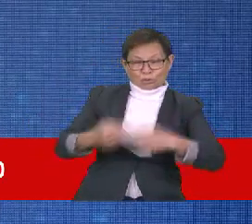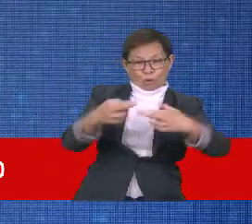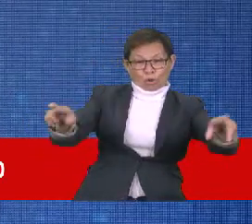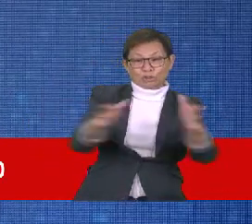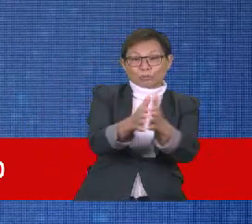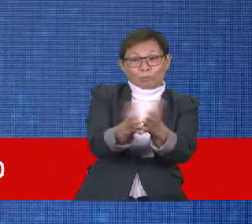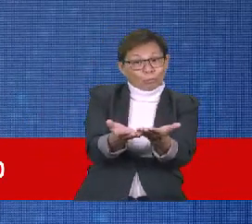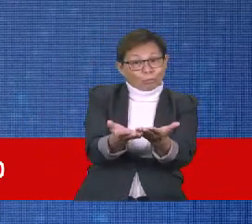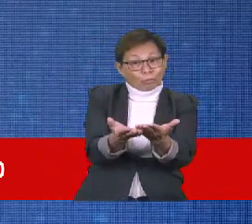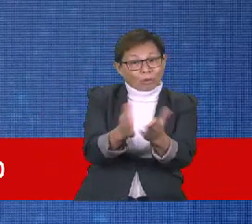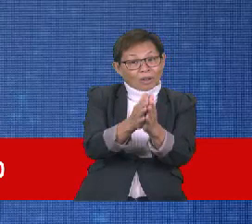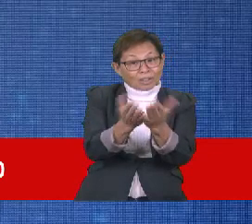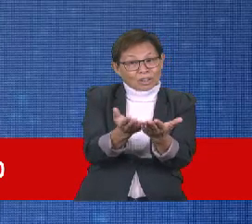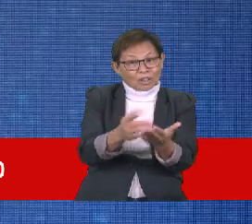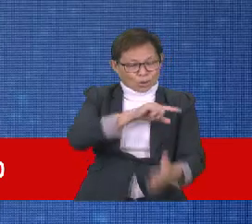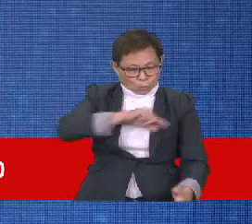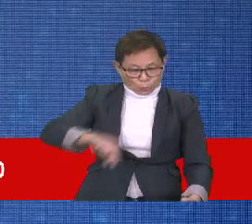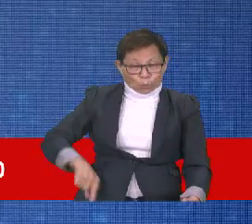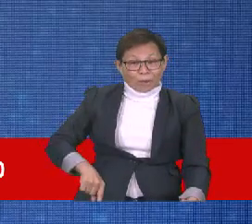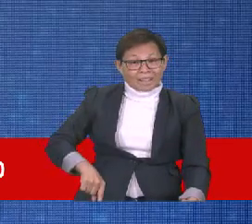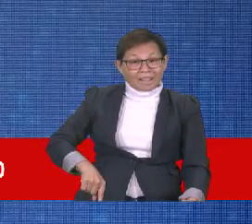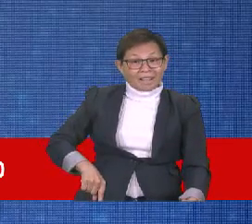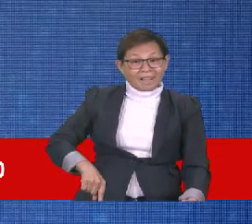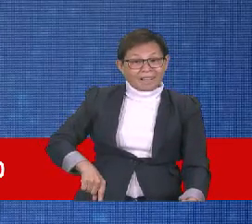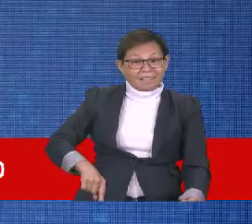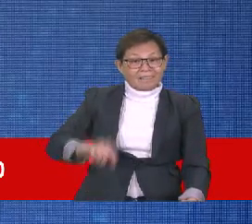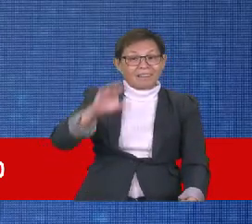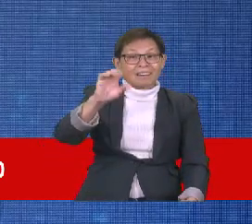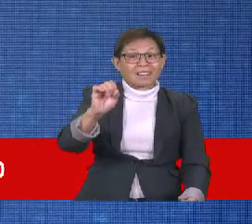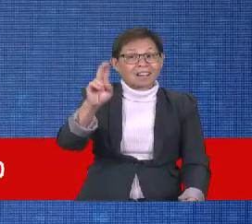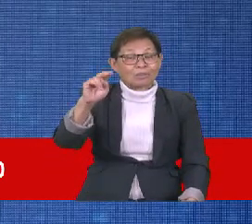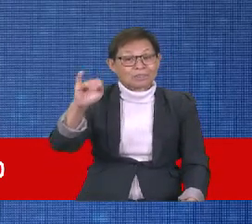book by Leonard Queen's Counsel about the Anwar trials.